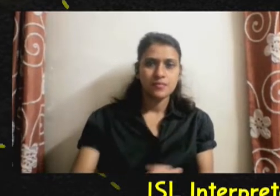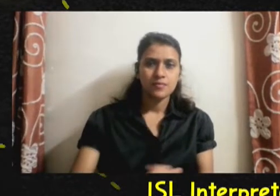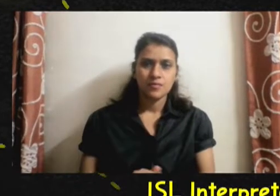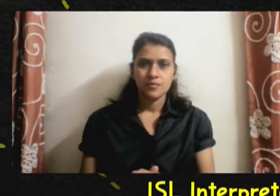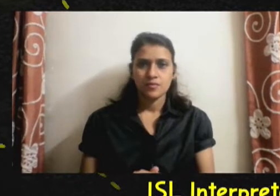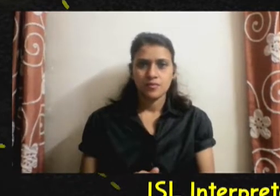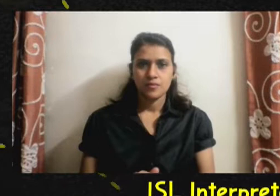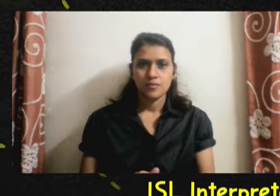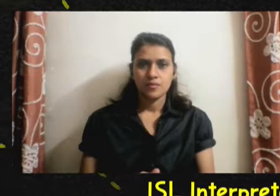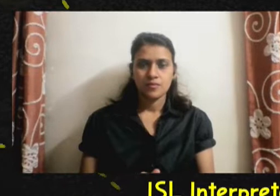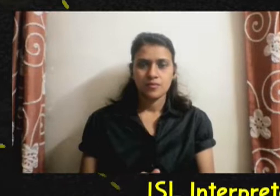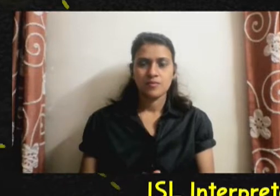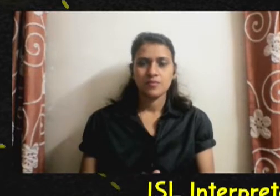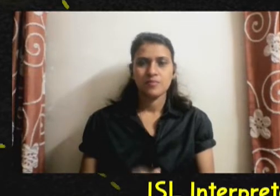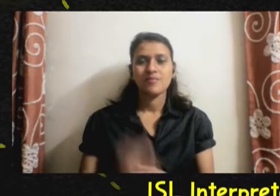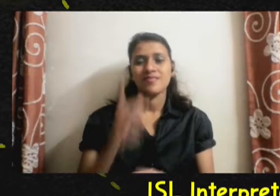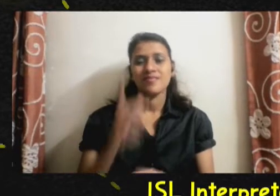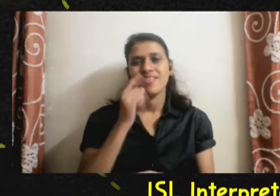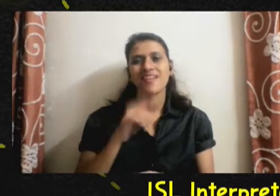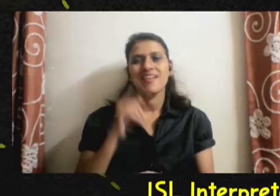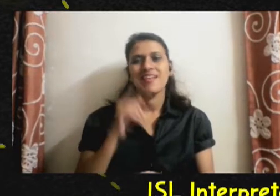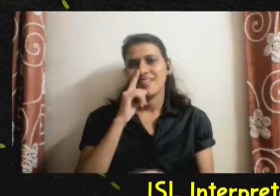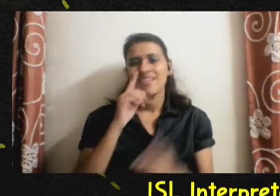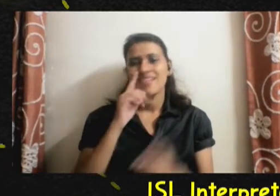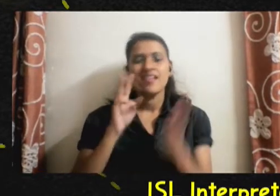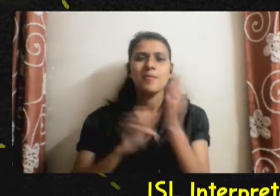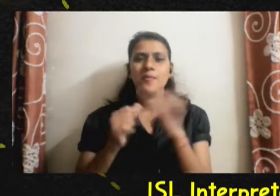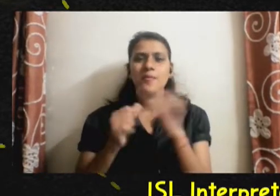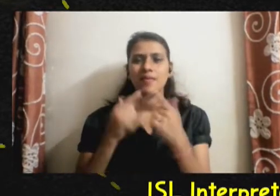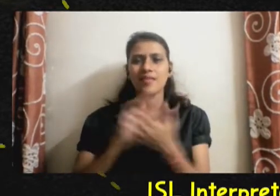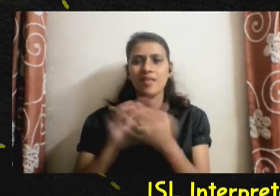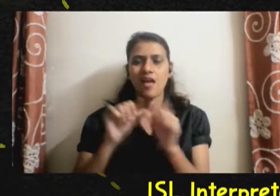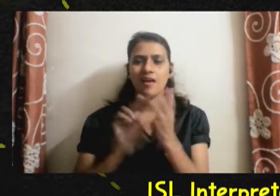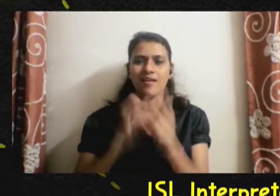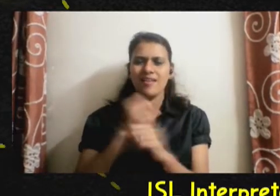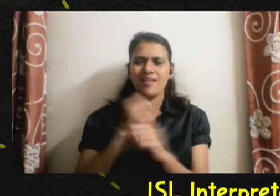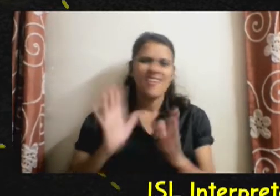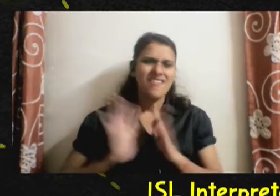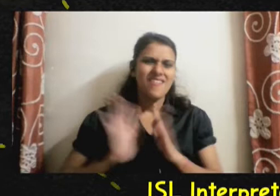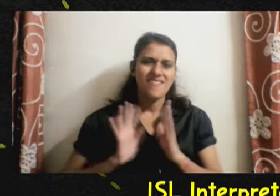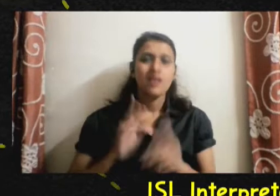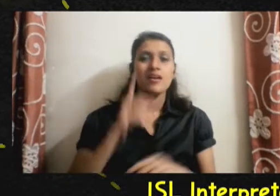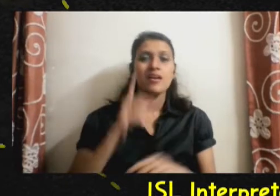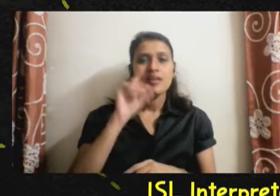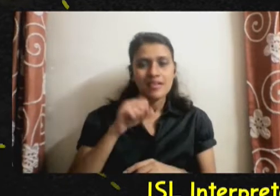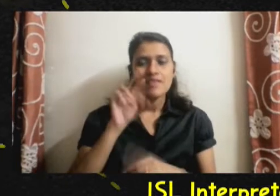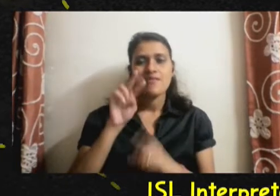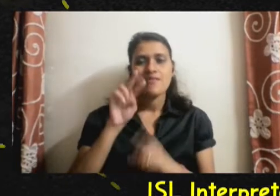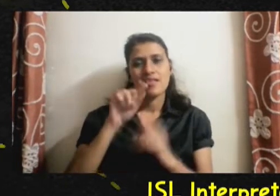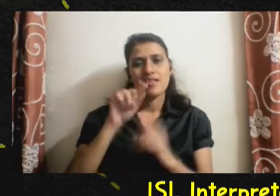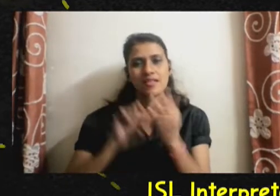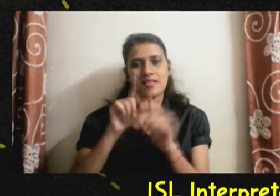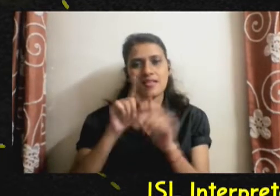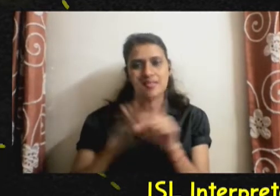right at that point. I know. But we don't look at sex work necessarily as a bad